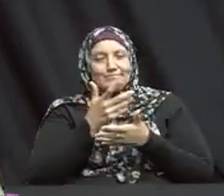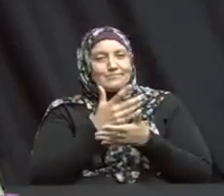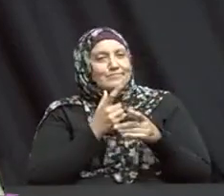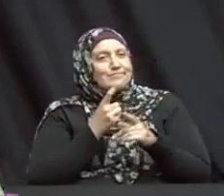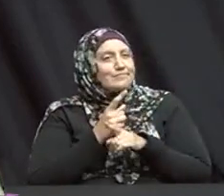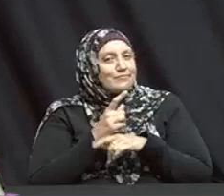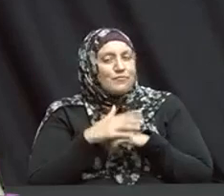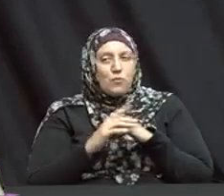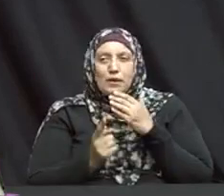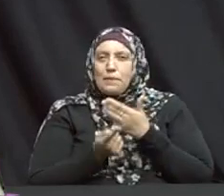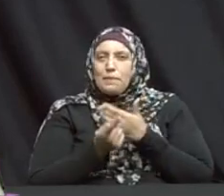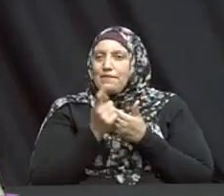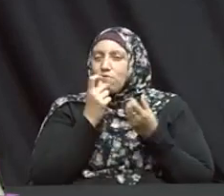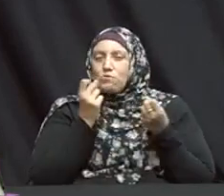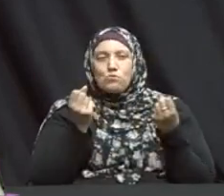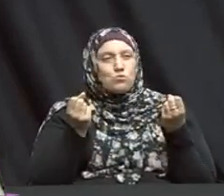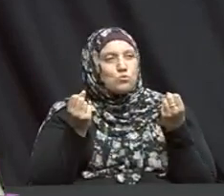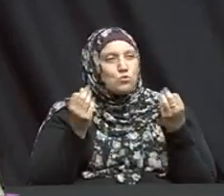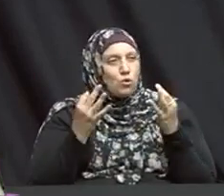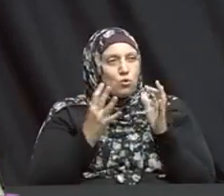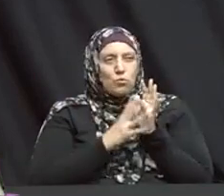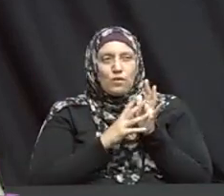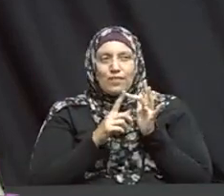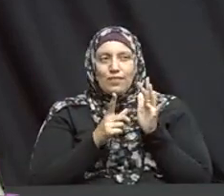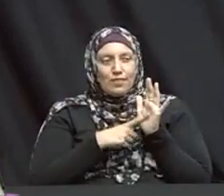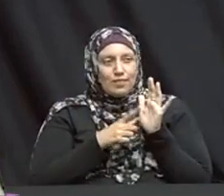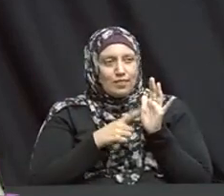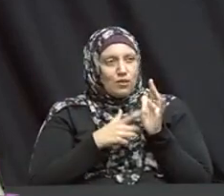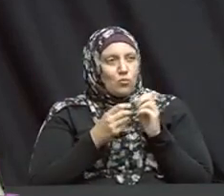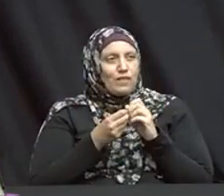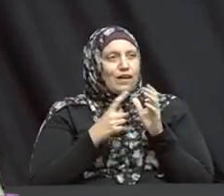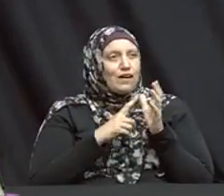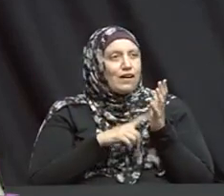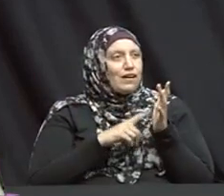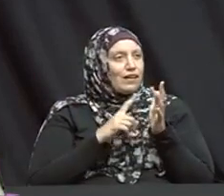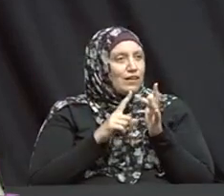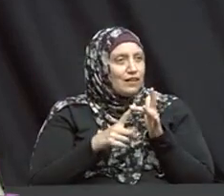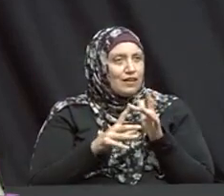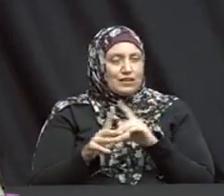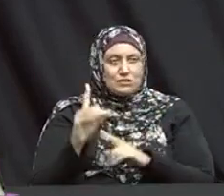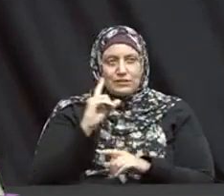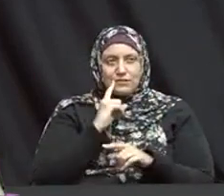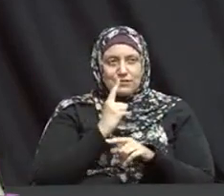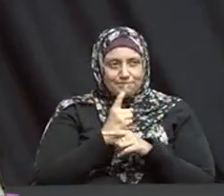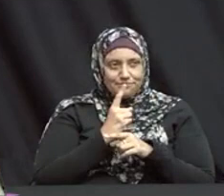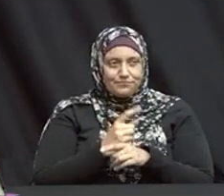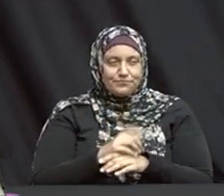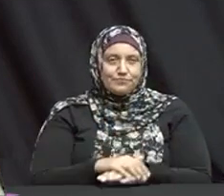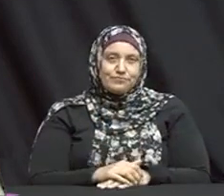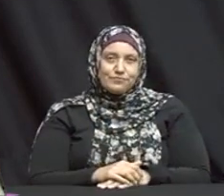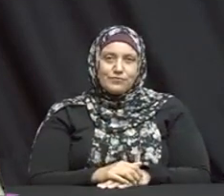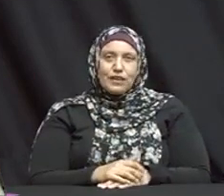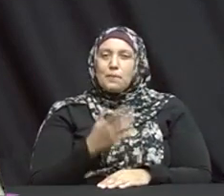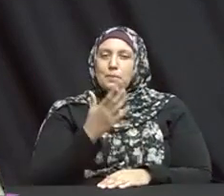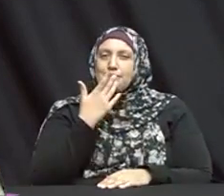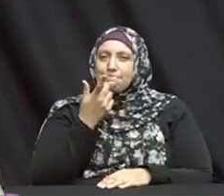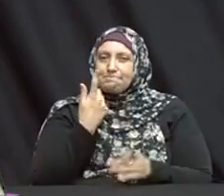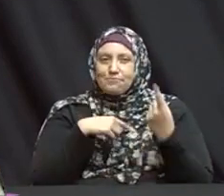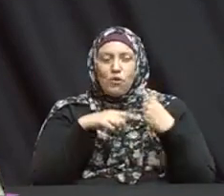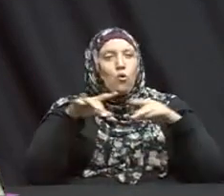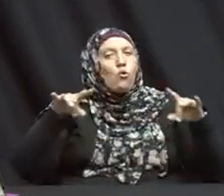point of view, can you please explain to us the consequences from an Australian legal